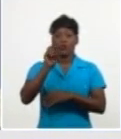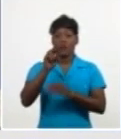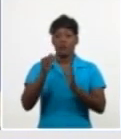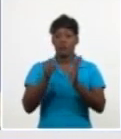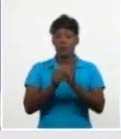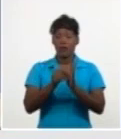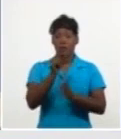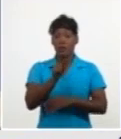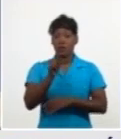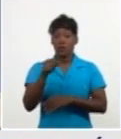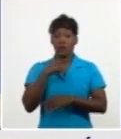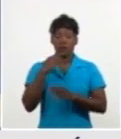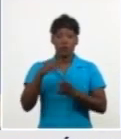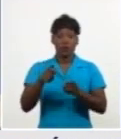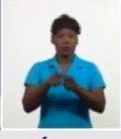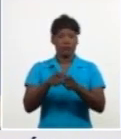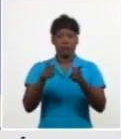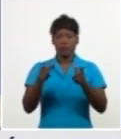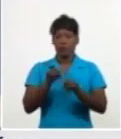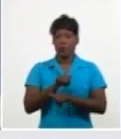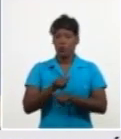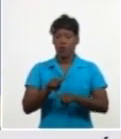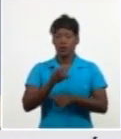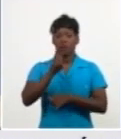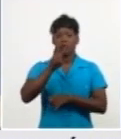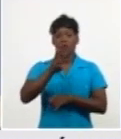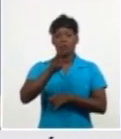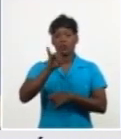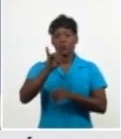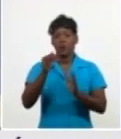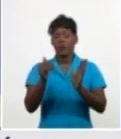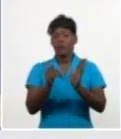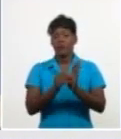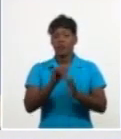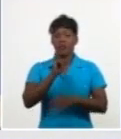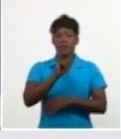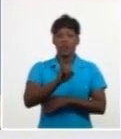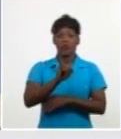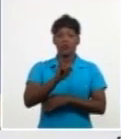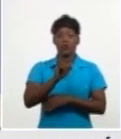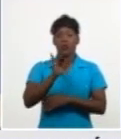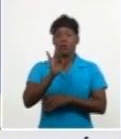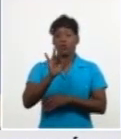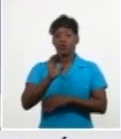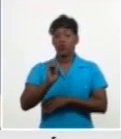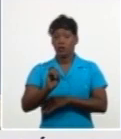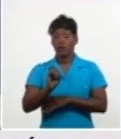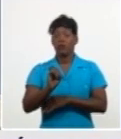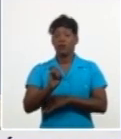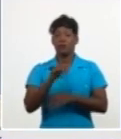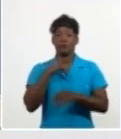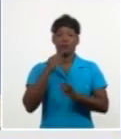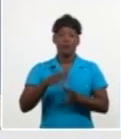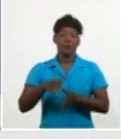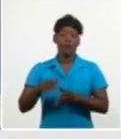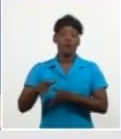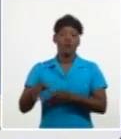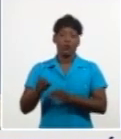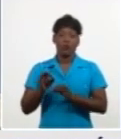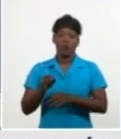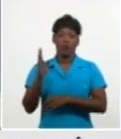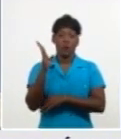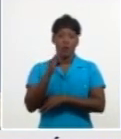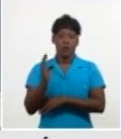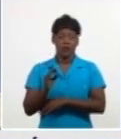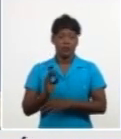772,416 confirmed cases and 29,680 deaths. Of the